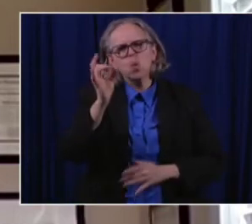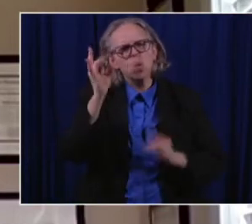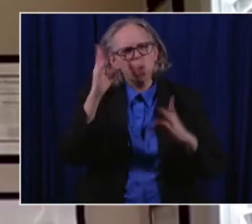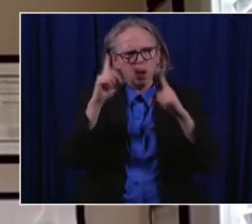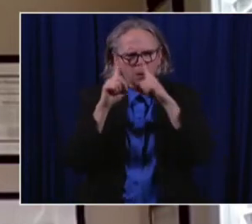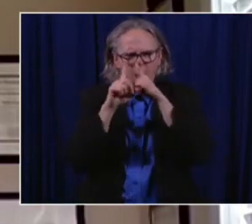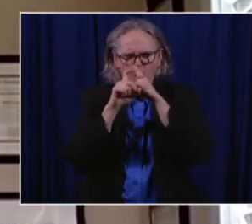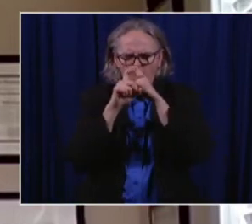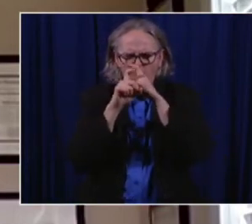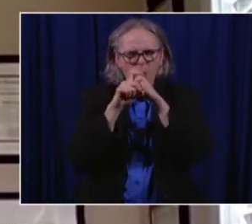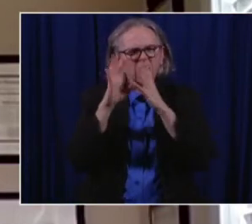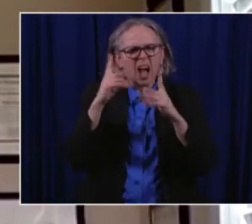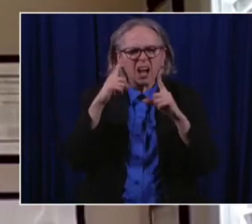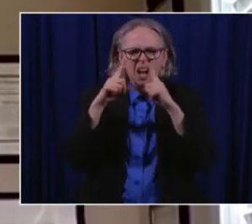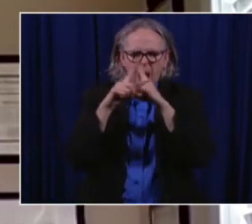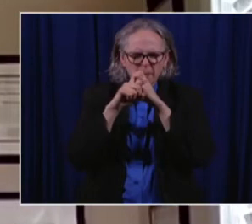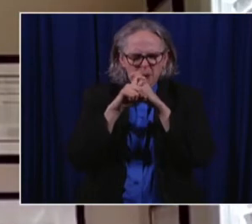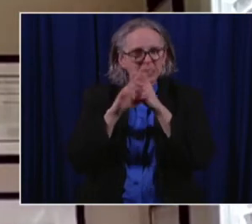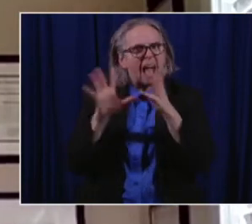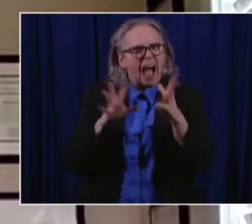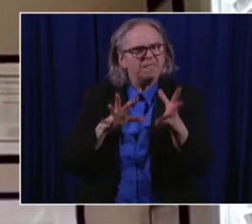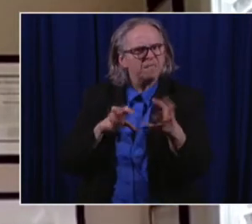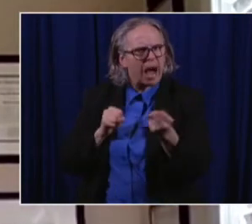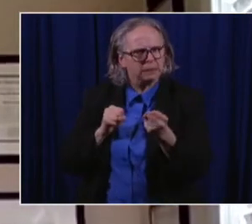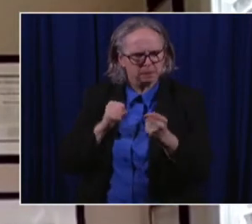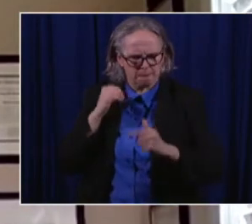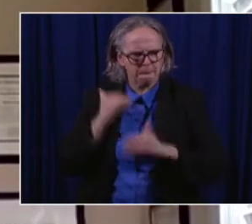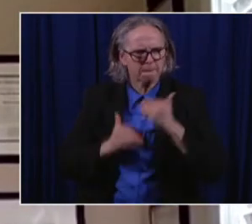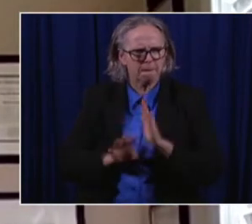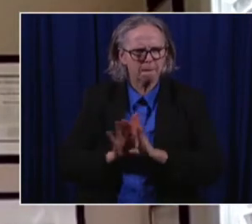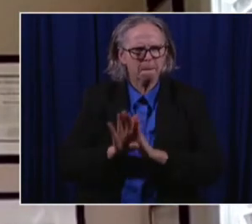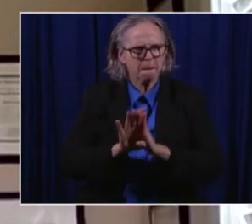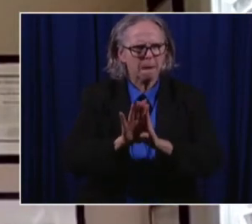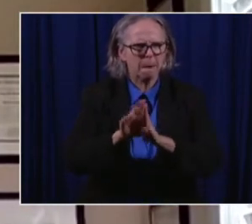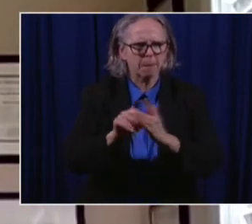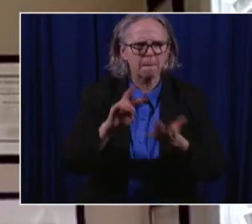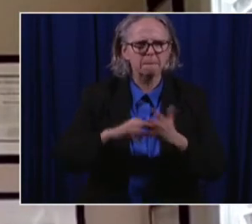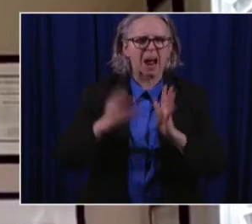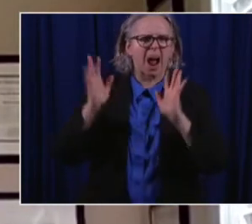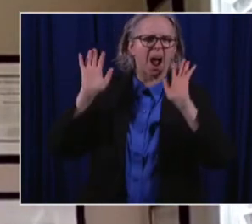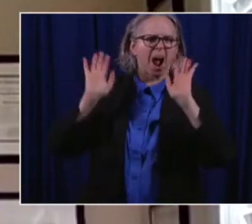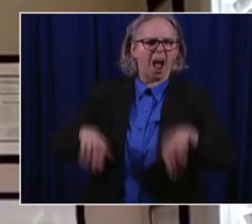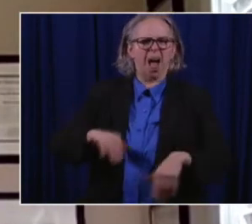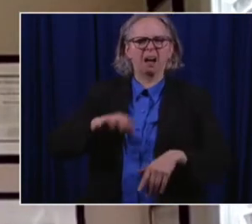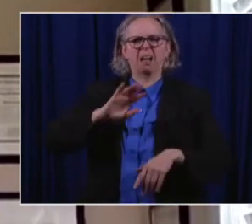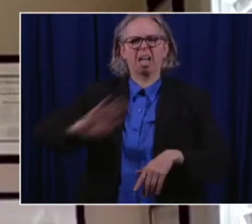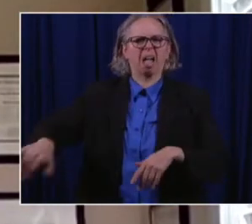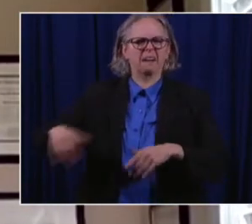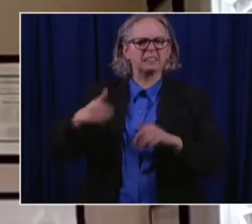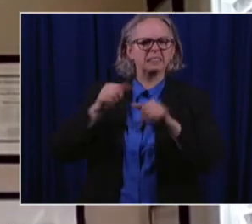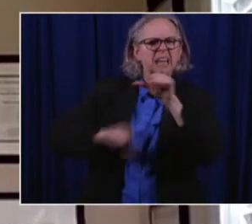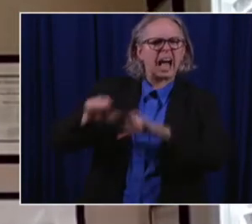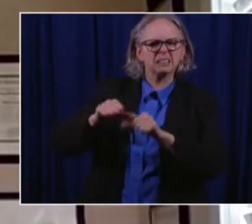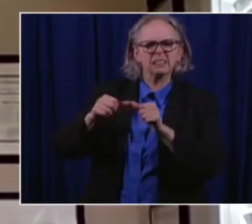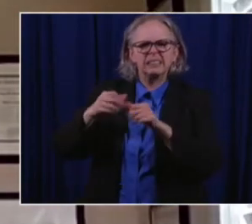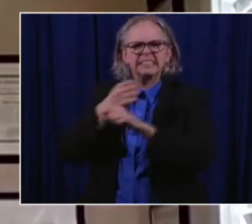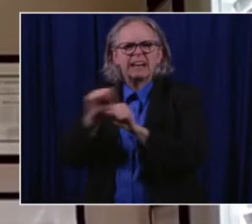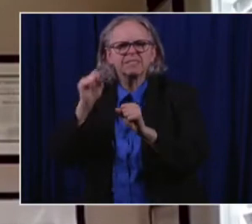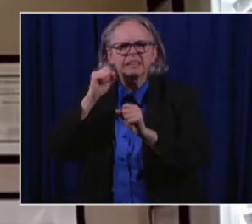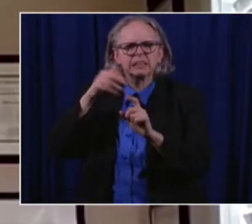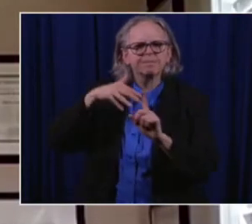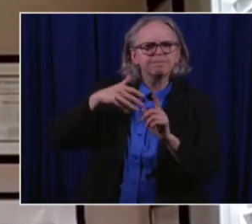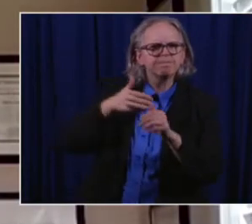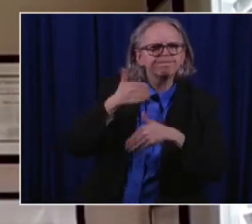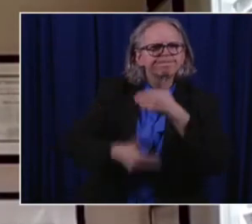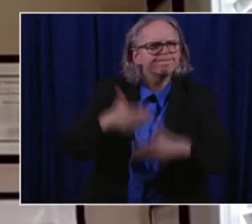has not been at the sacrifice of safety. In fact, one of the leading experts